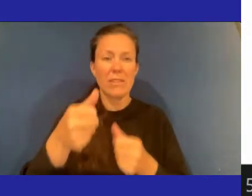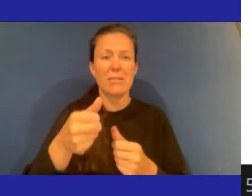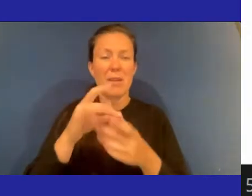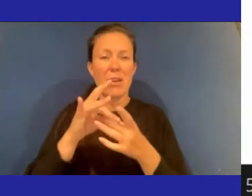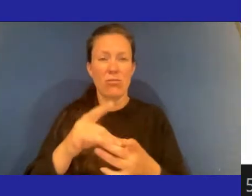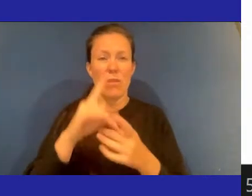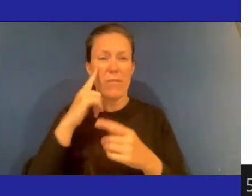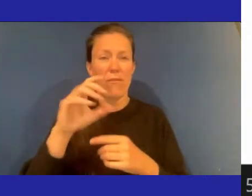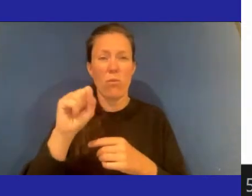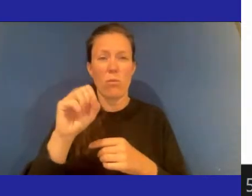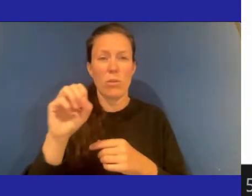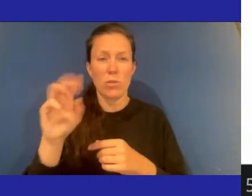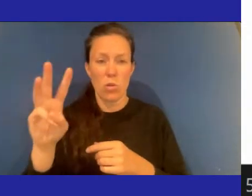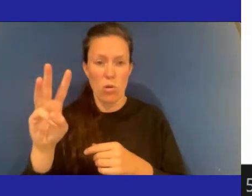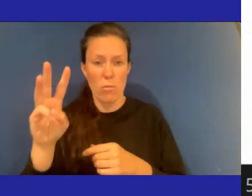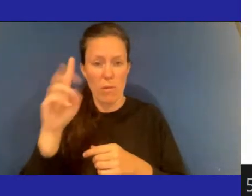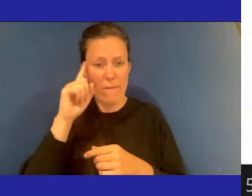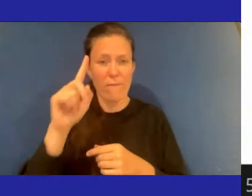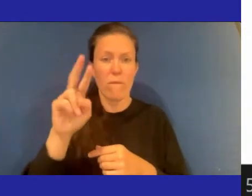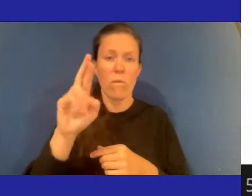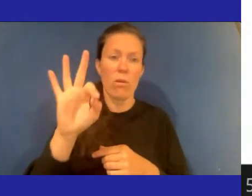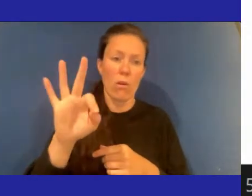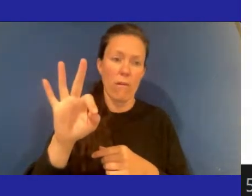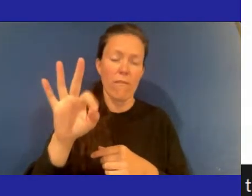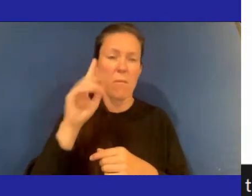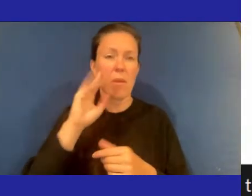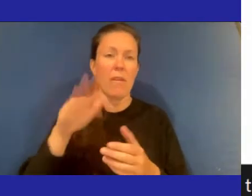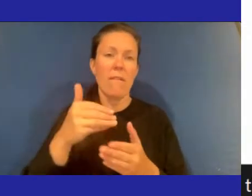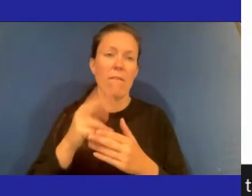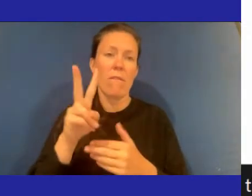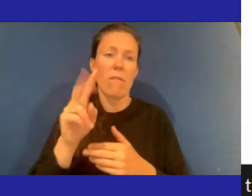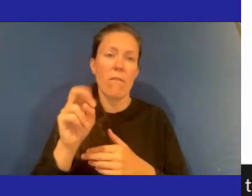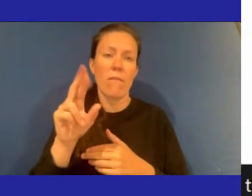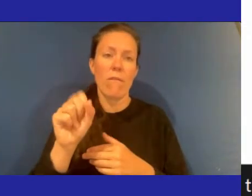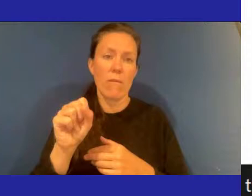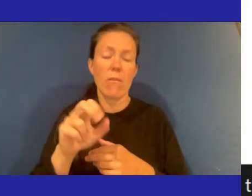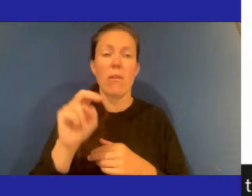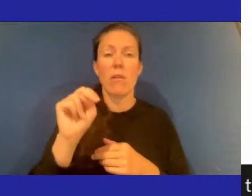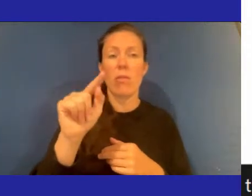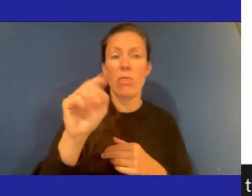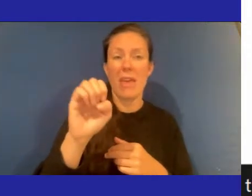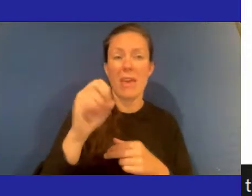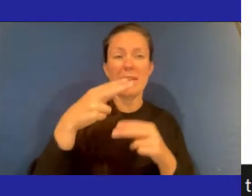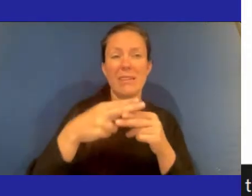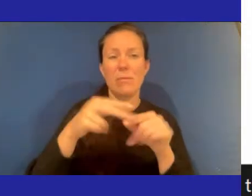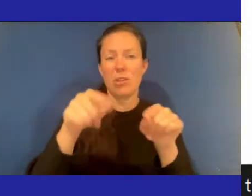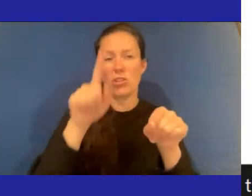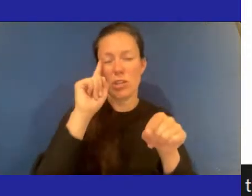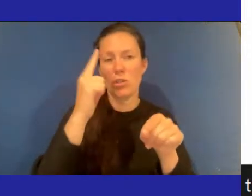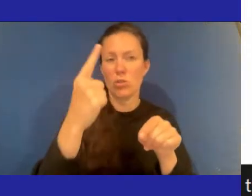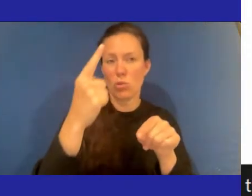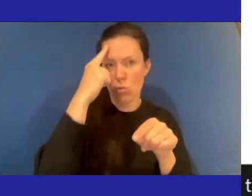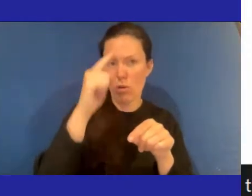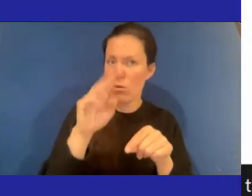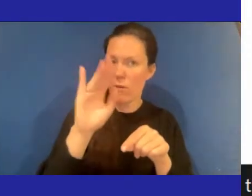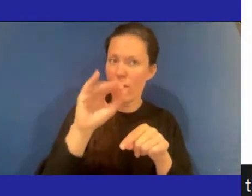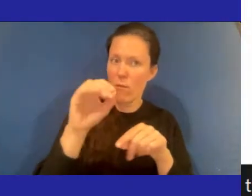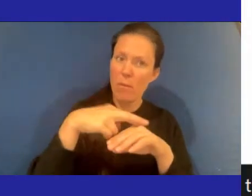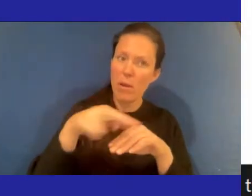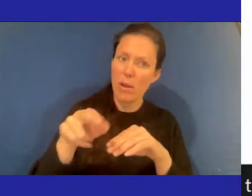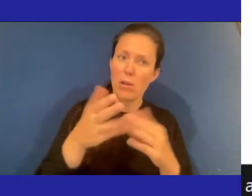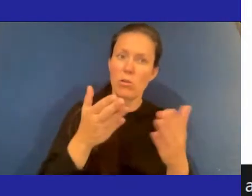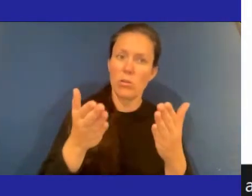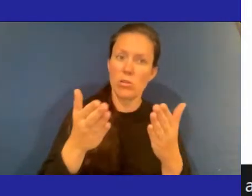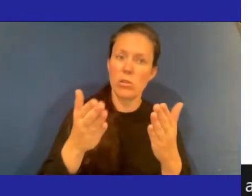covered by this RFP across all vendors. The NTE mentioned in this slide is just for the BioReference technical services. We've expanded